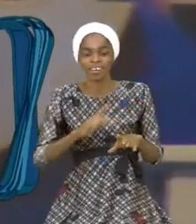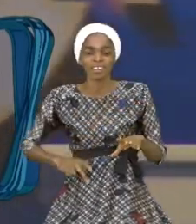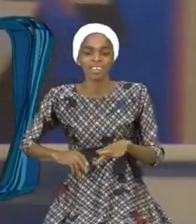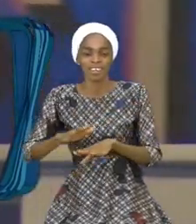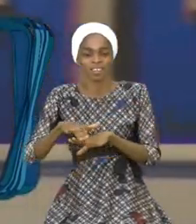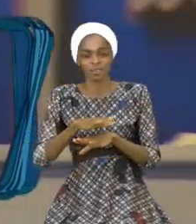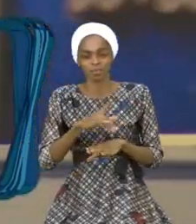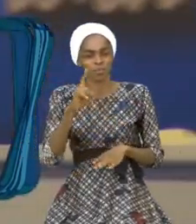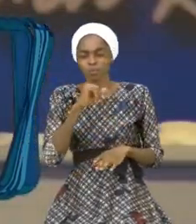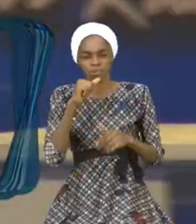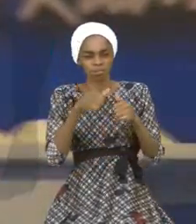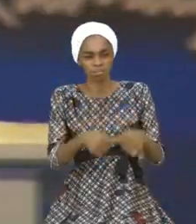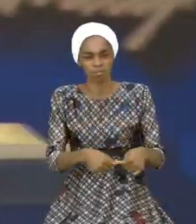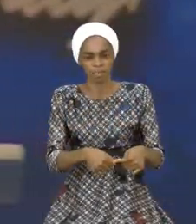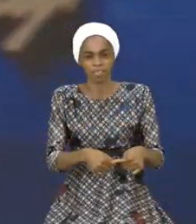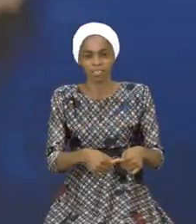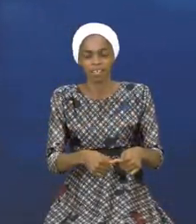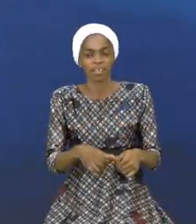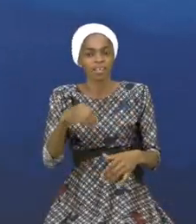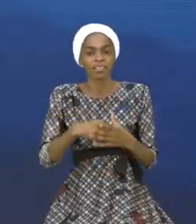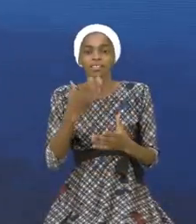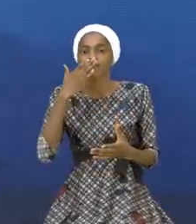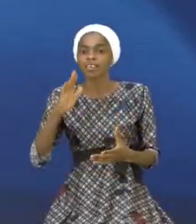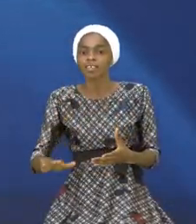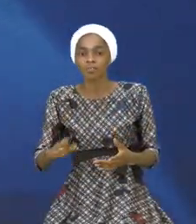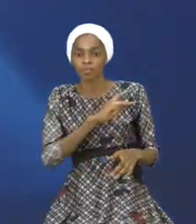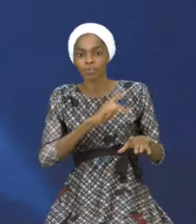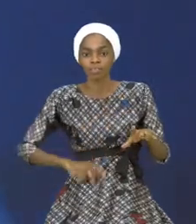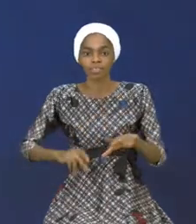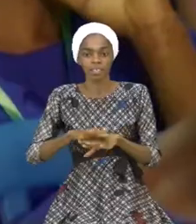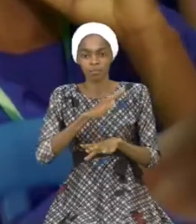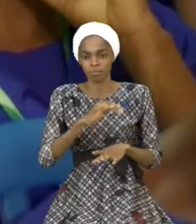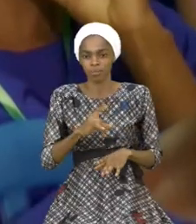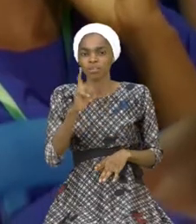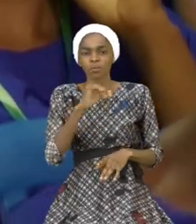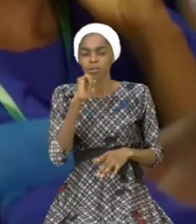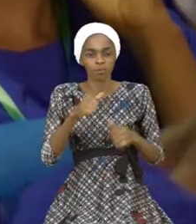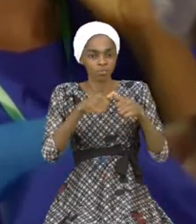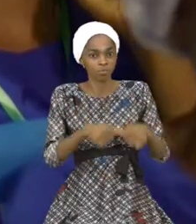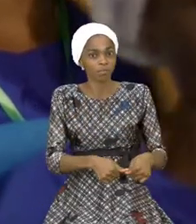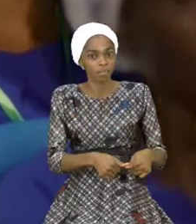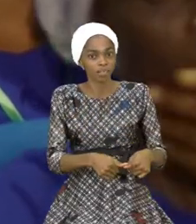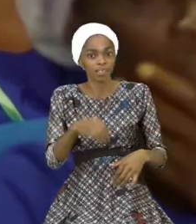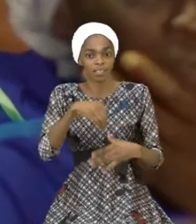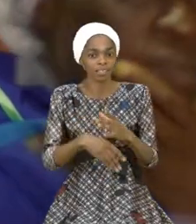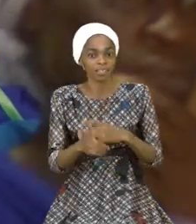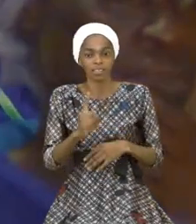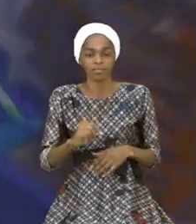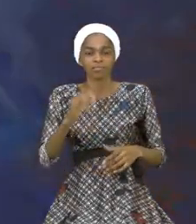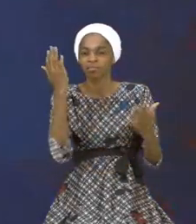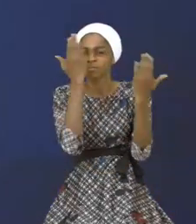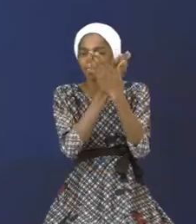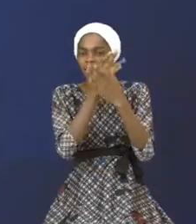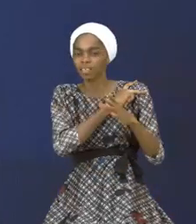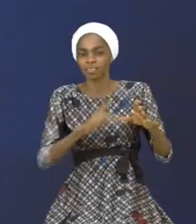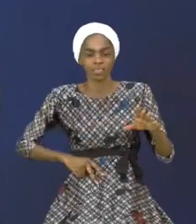not remain in the evil kingdom. You will not remain in the dark